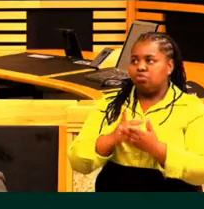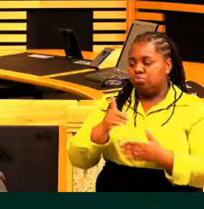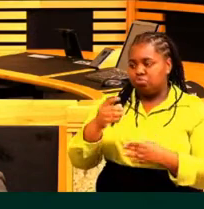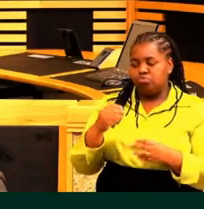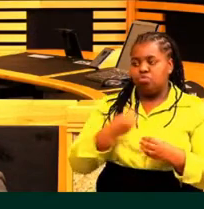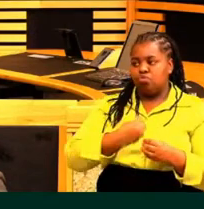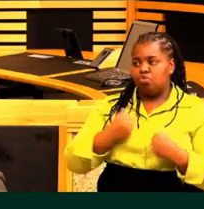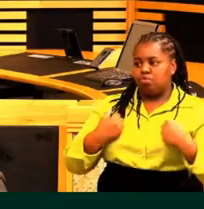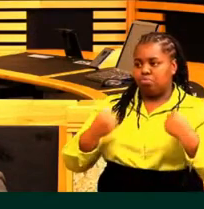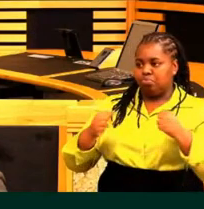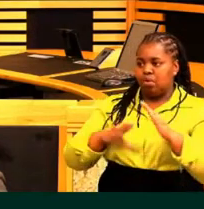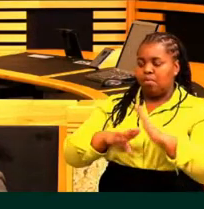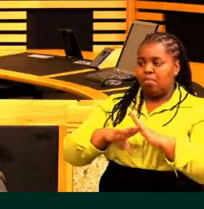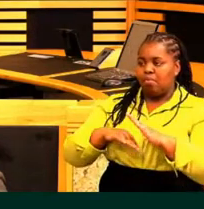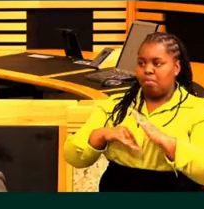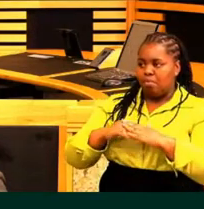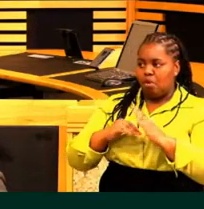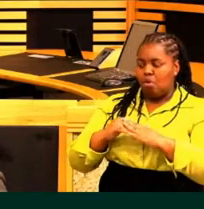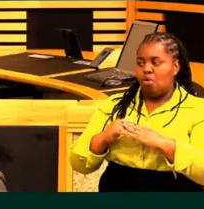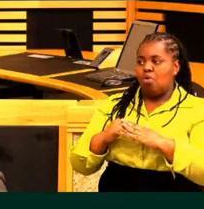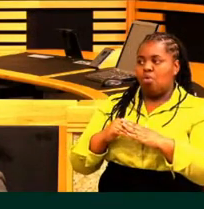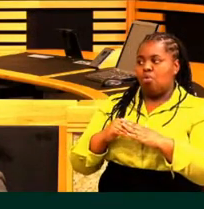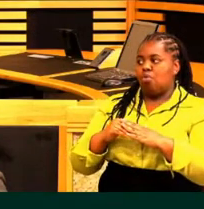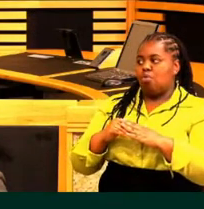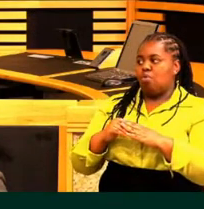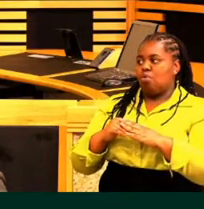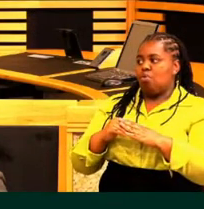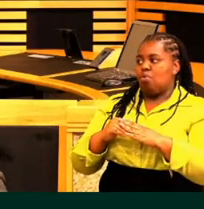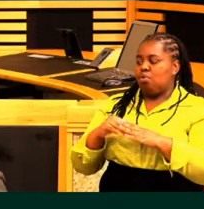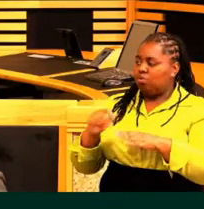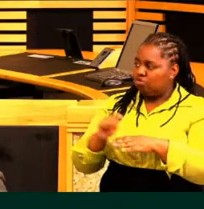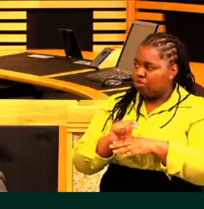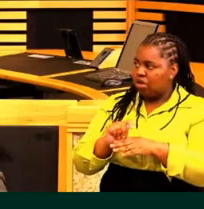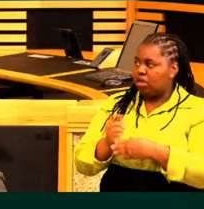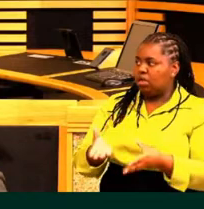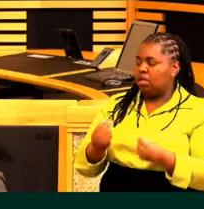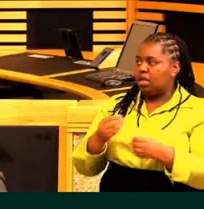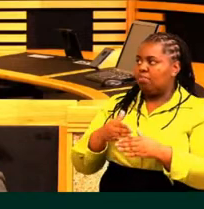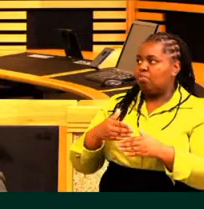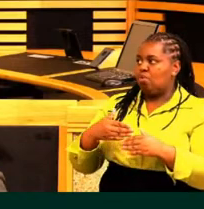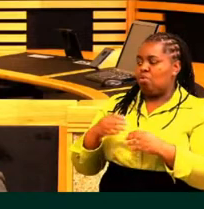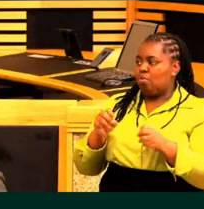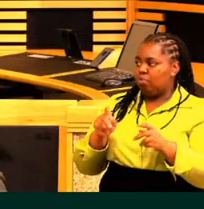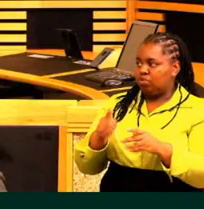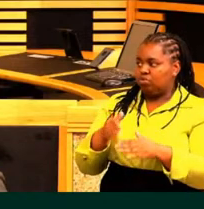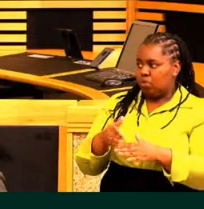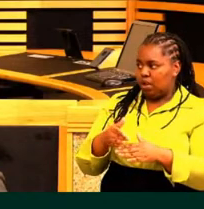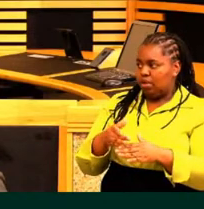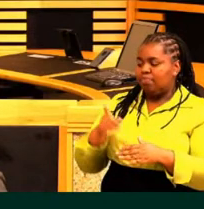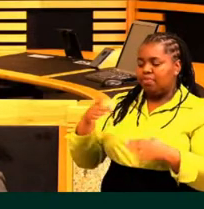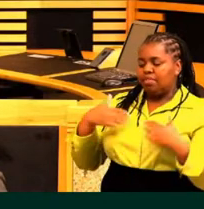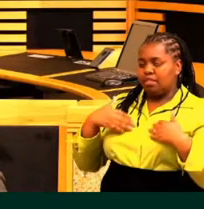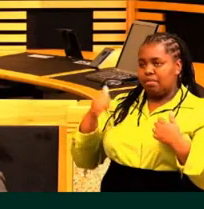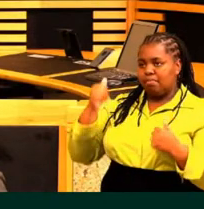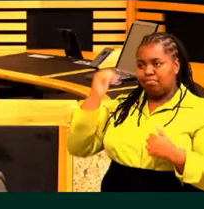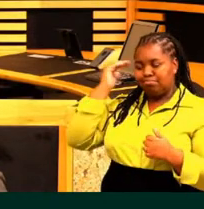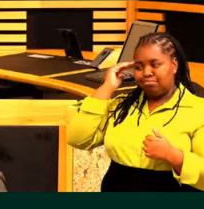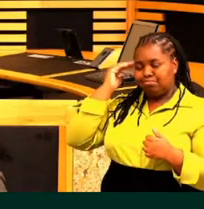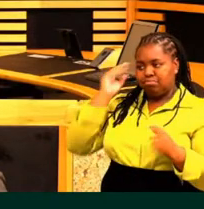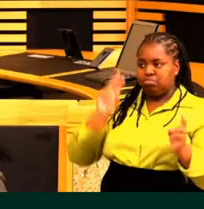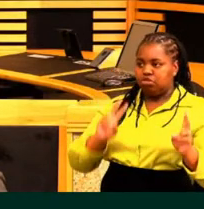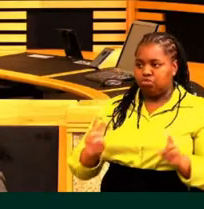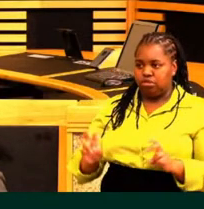in digital and Community economy another issue that we face as the youth is mental health issues